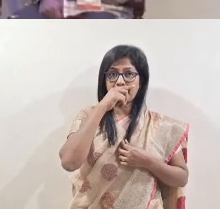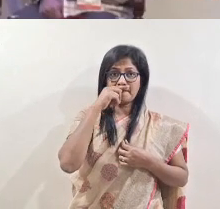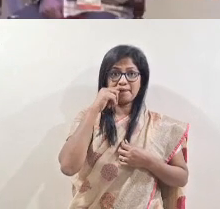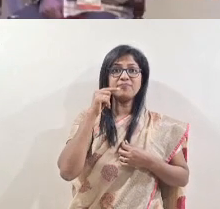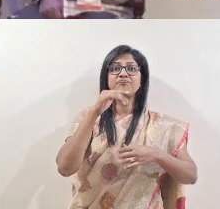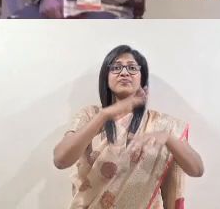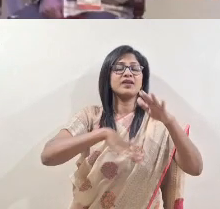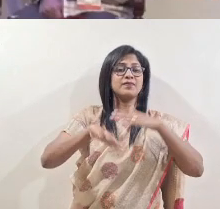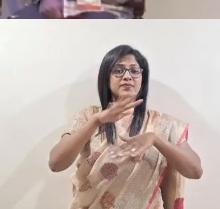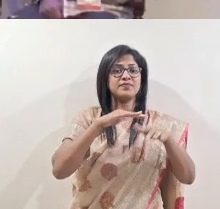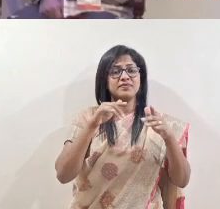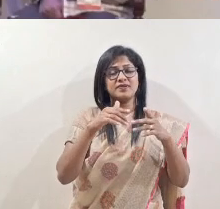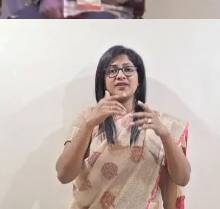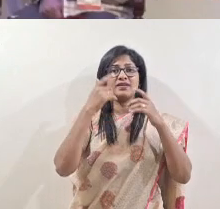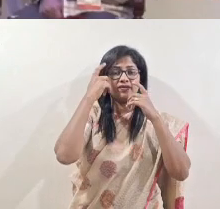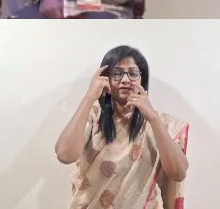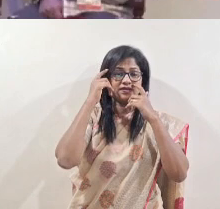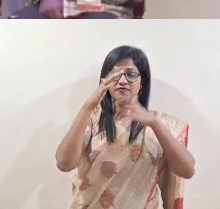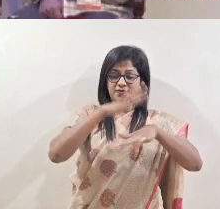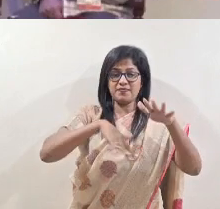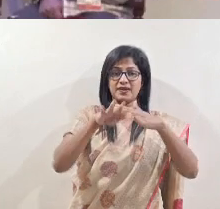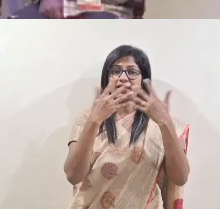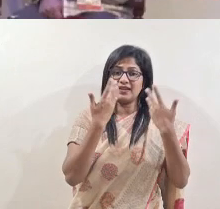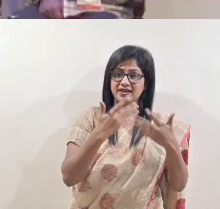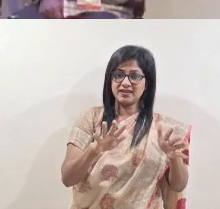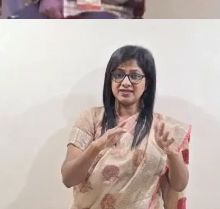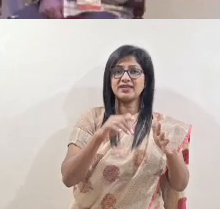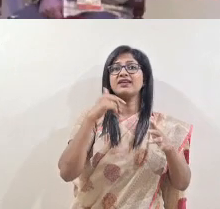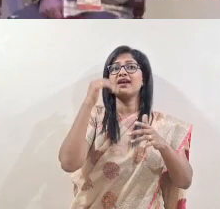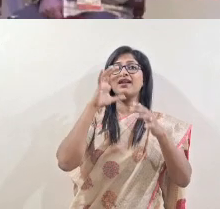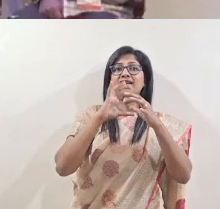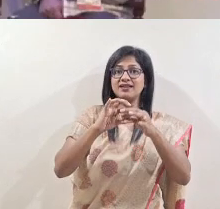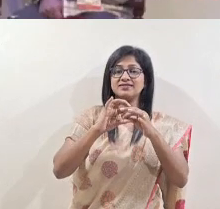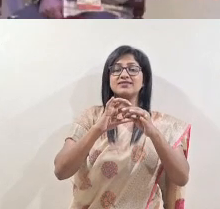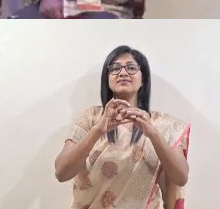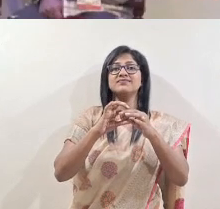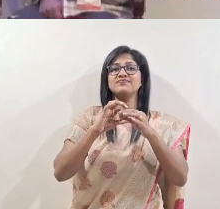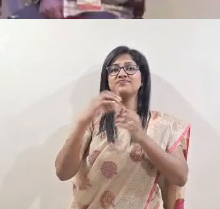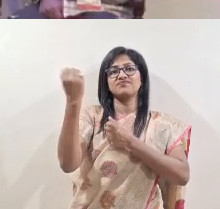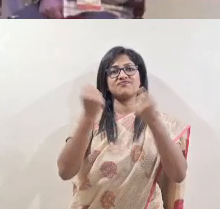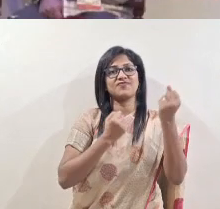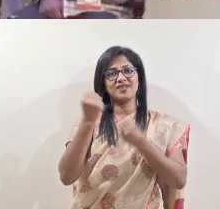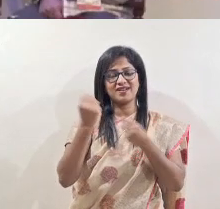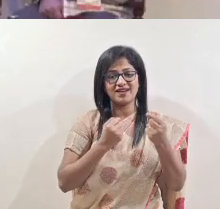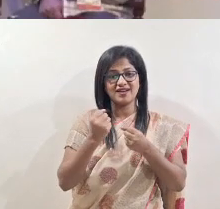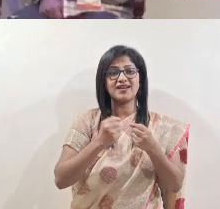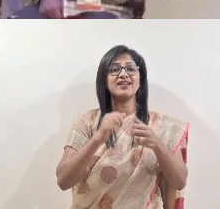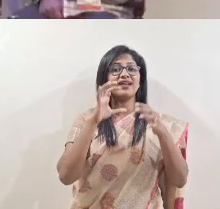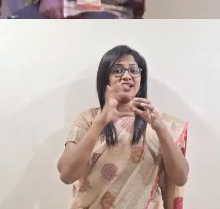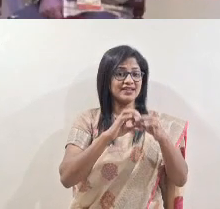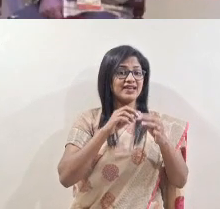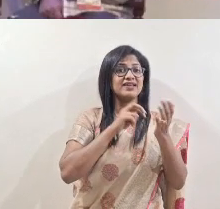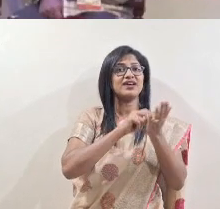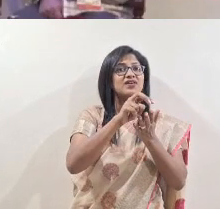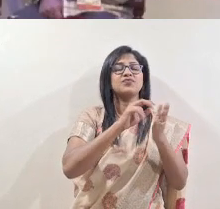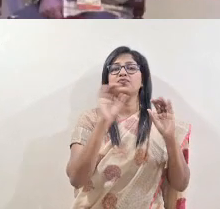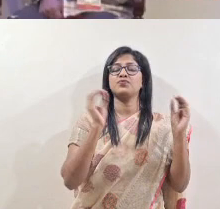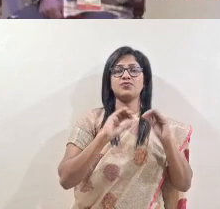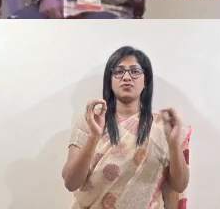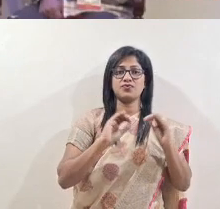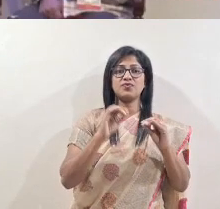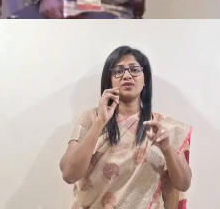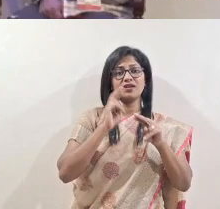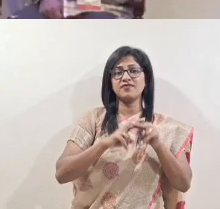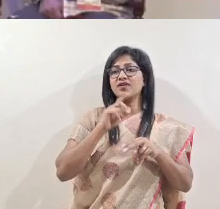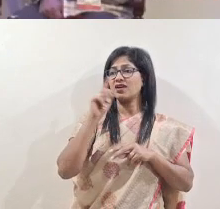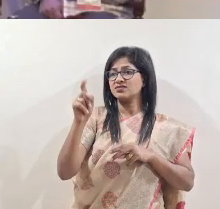planning lacuna. Whenever we plan anything, we plan that only for cars. We never take into consideration about pedestrians. So a pedestrian can